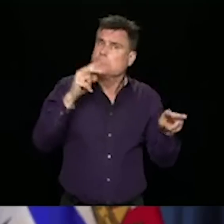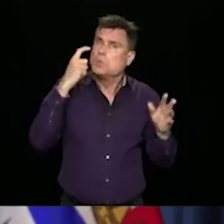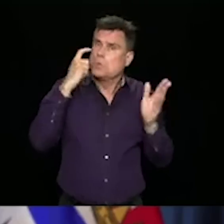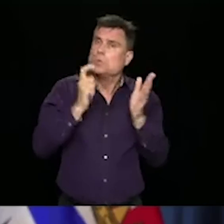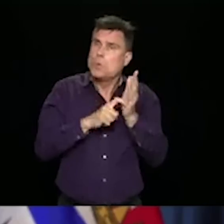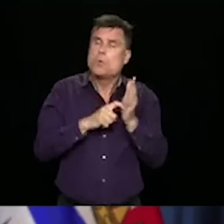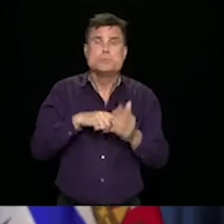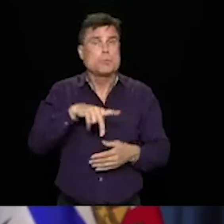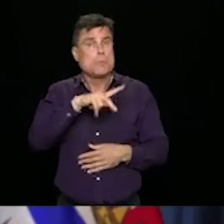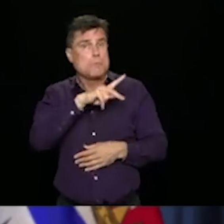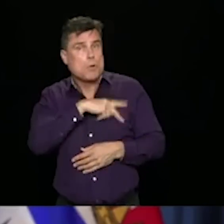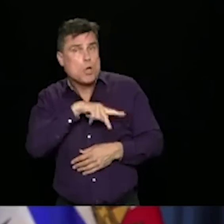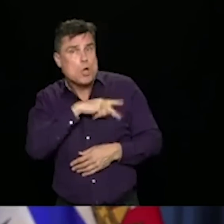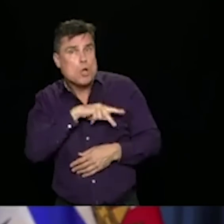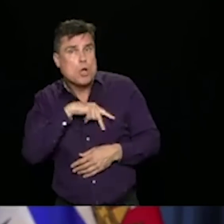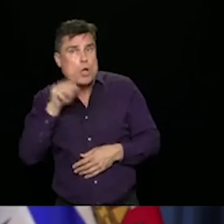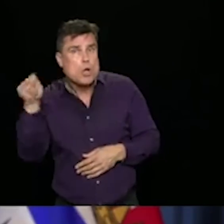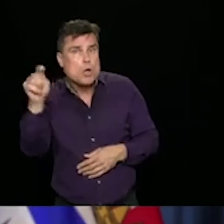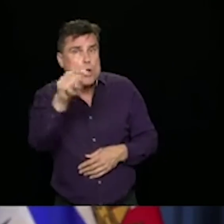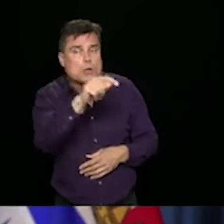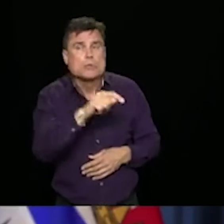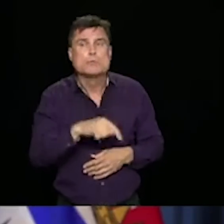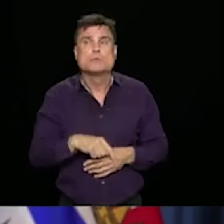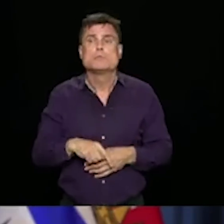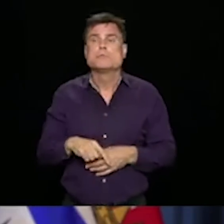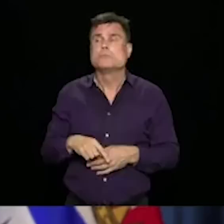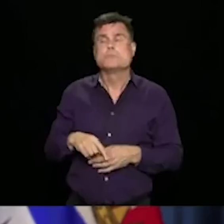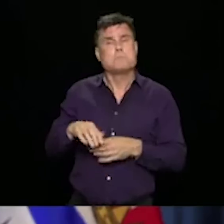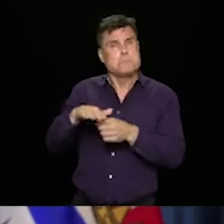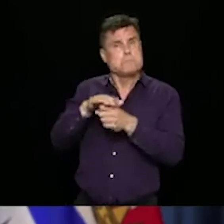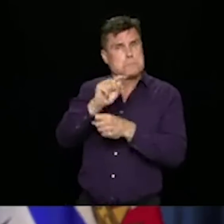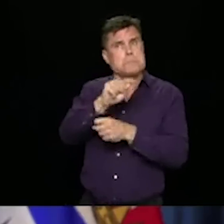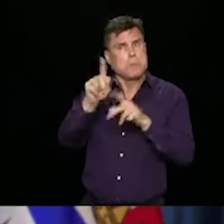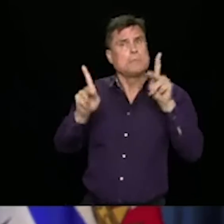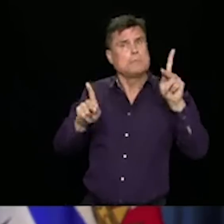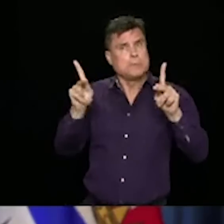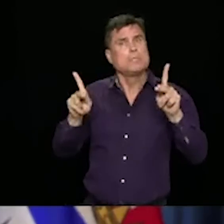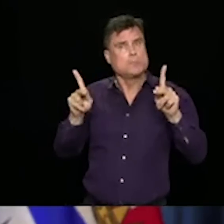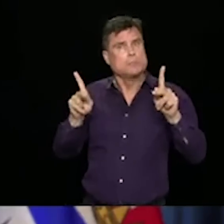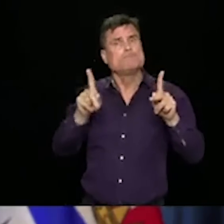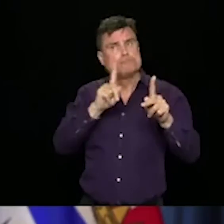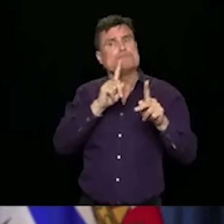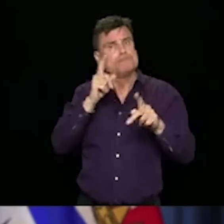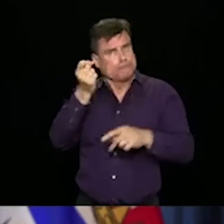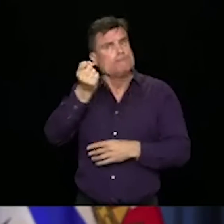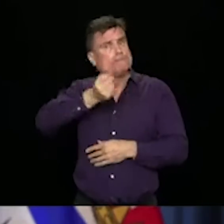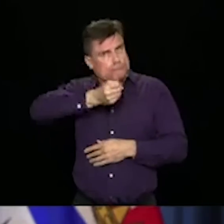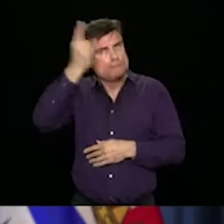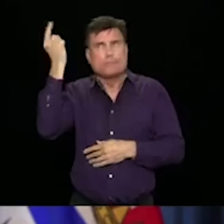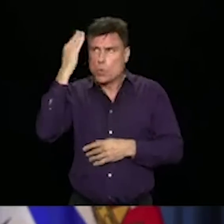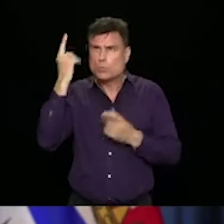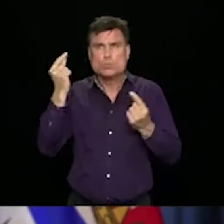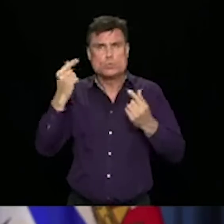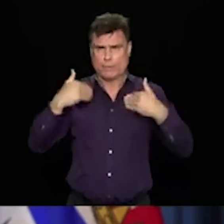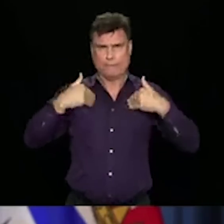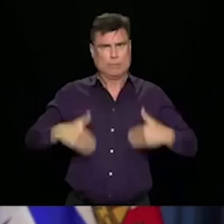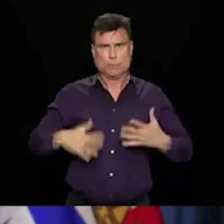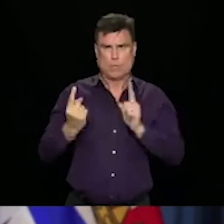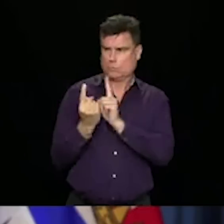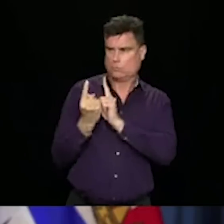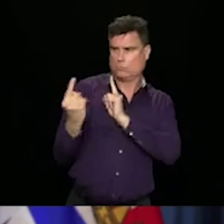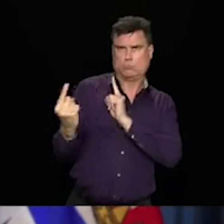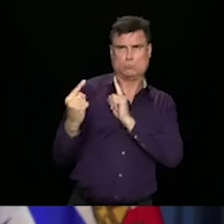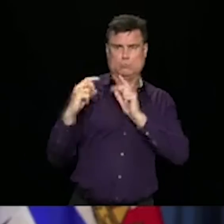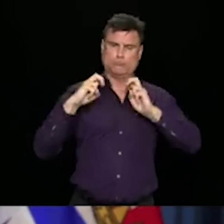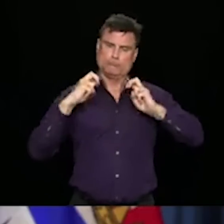our local parks and everywhere else. I think people understanding the need to physically distance, but also to get outside.